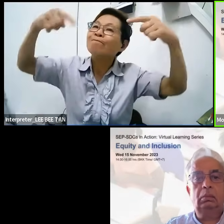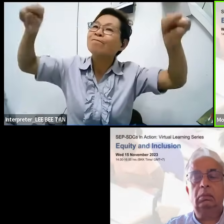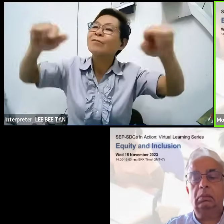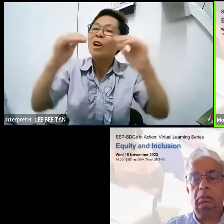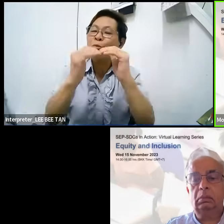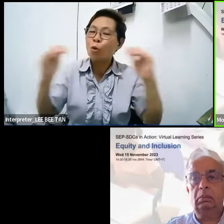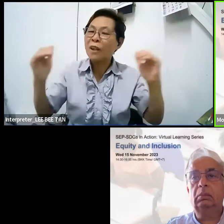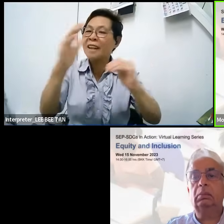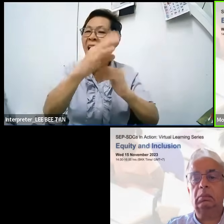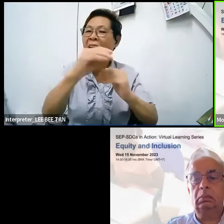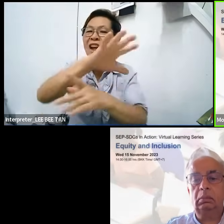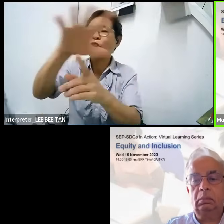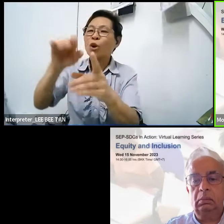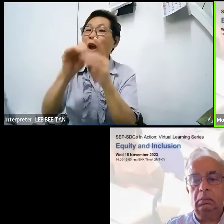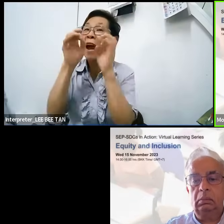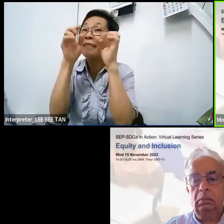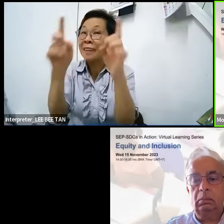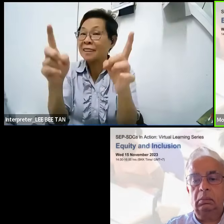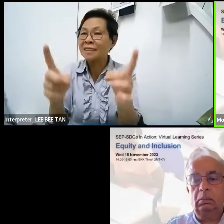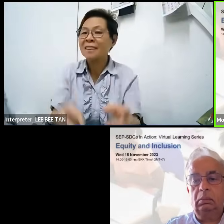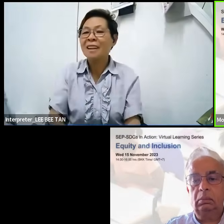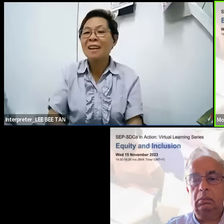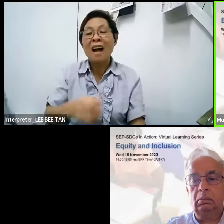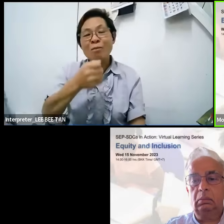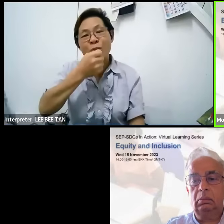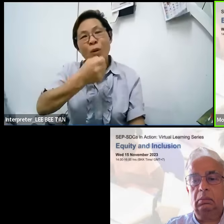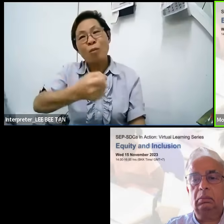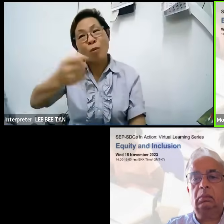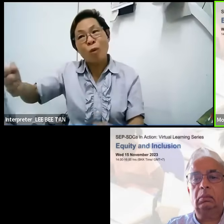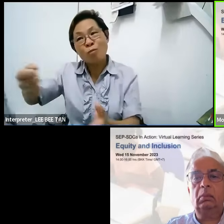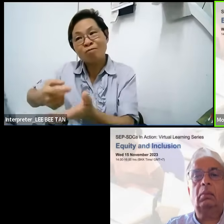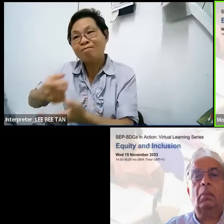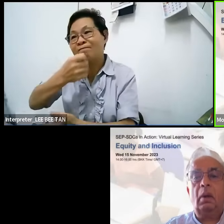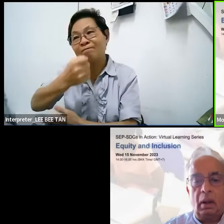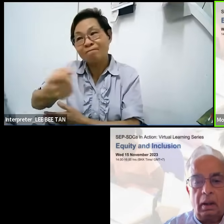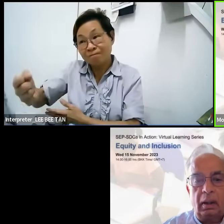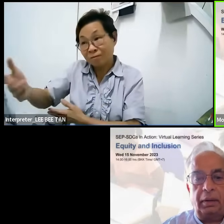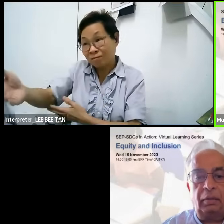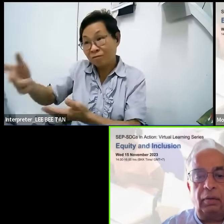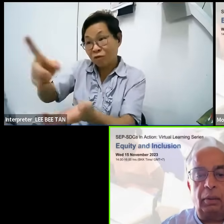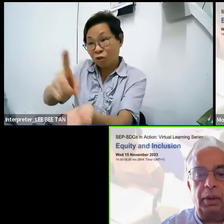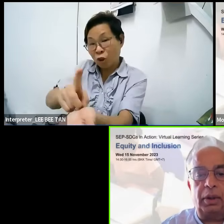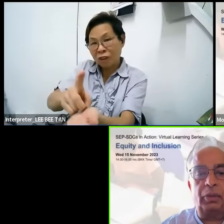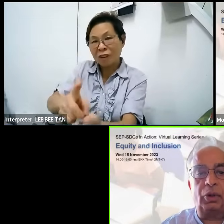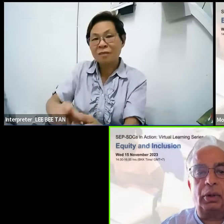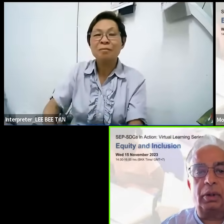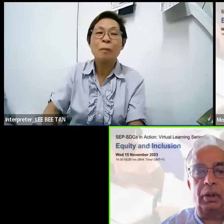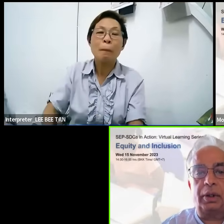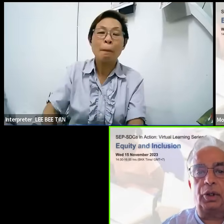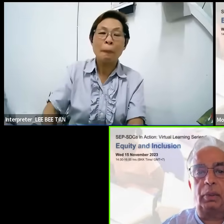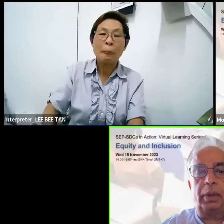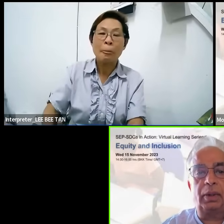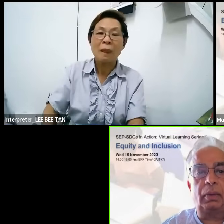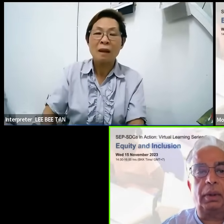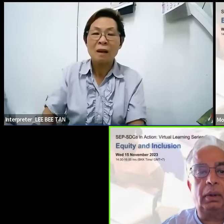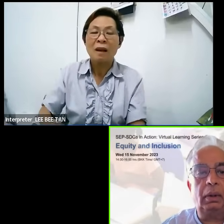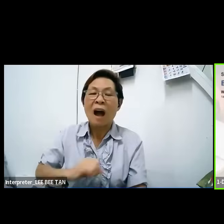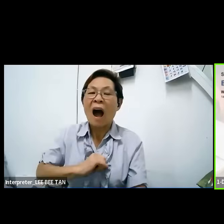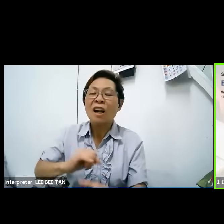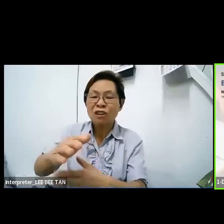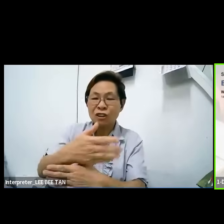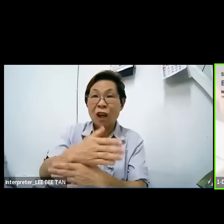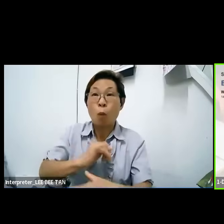equity and inclusion. So with that, I shall hand over the session to you, Dr. Dhruv. Thank you very much. I'm just going to try and share my